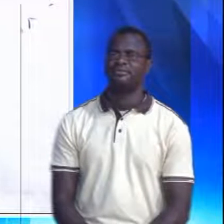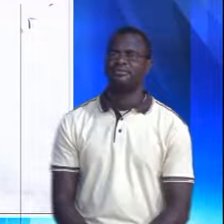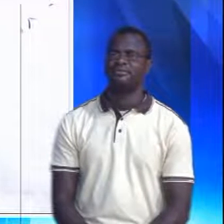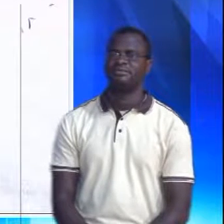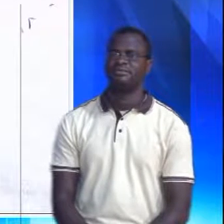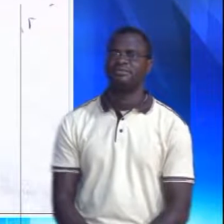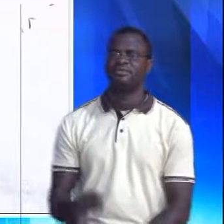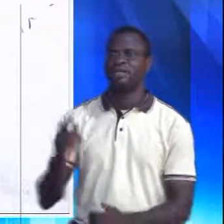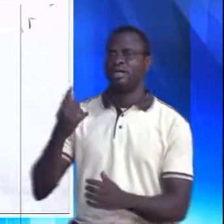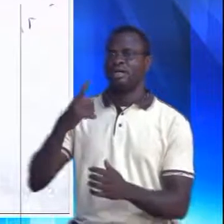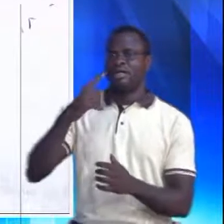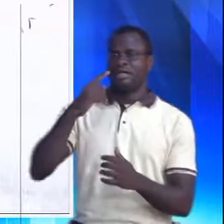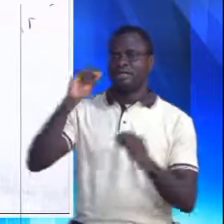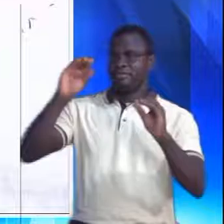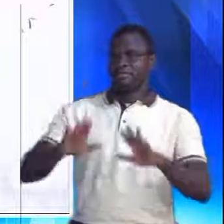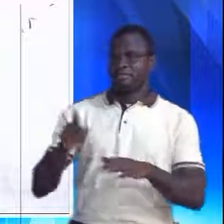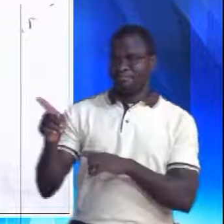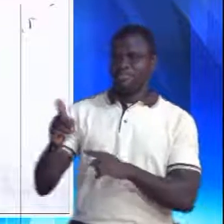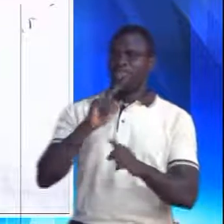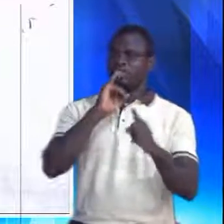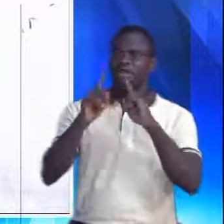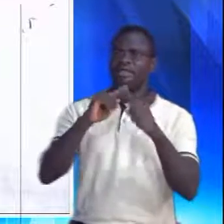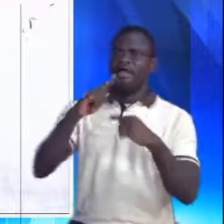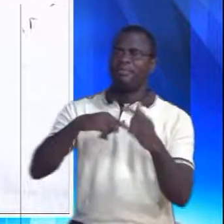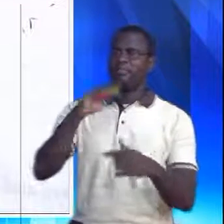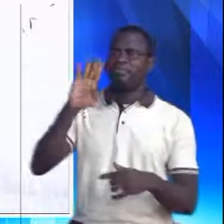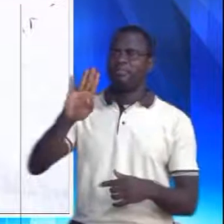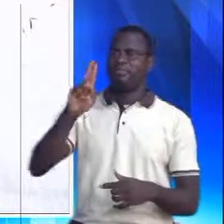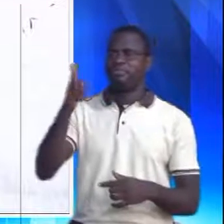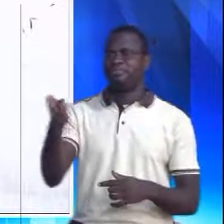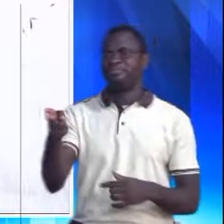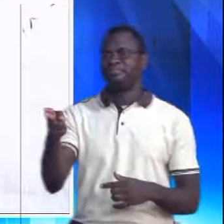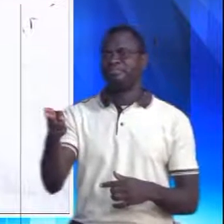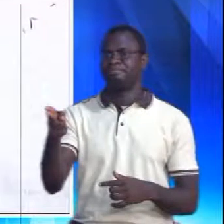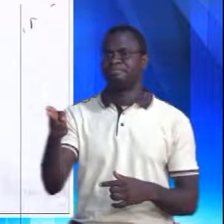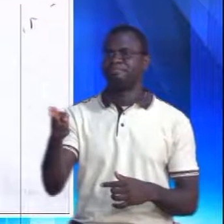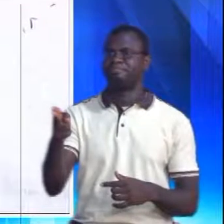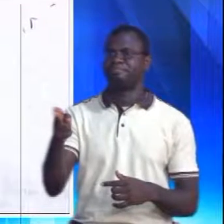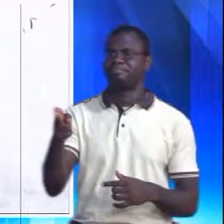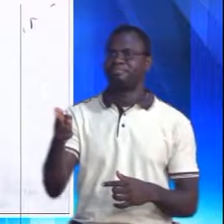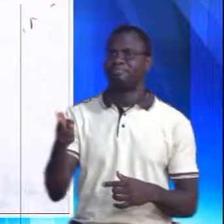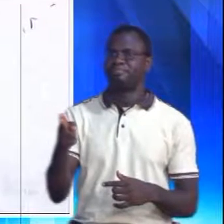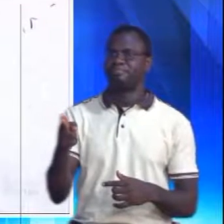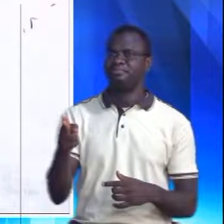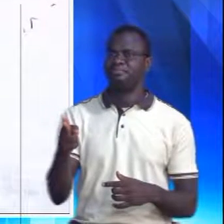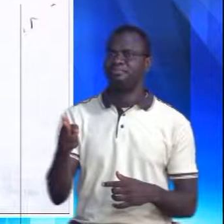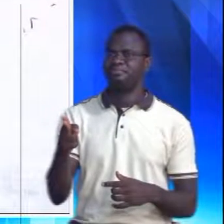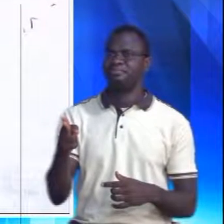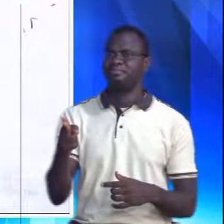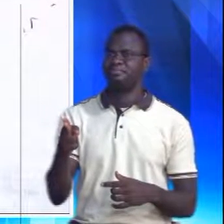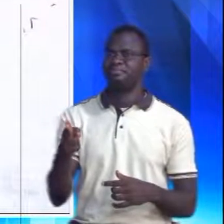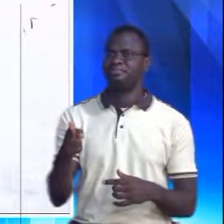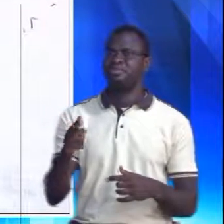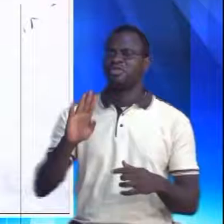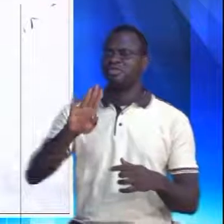citizens of Nigeria that are within that northeastern state, some states like Borno, Yobe,